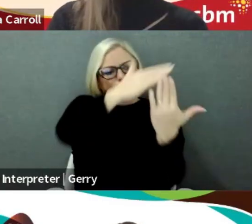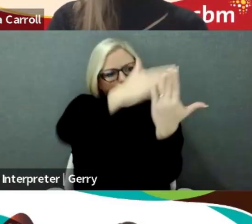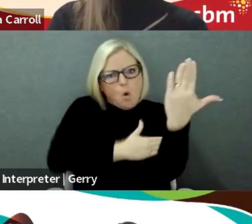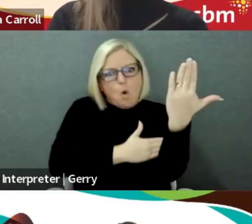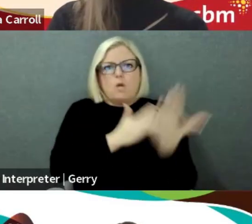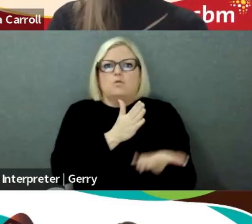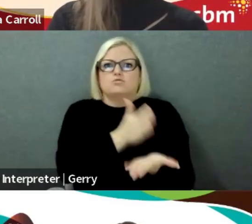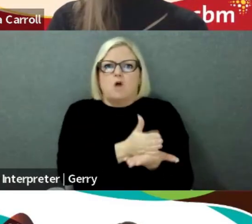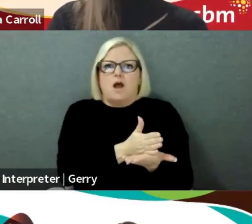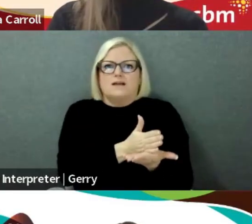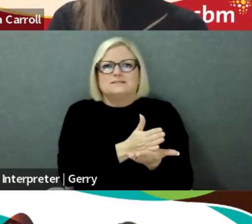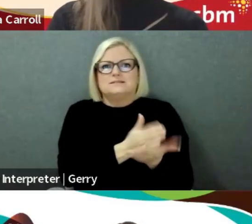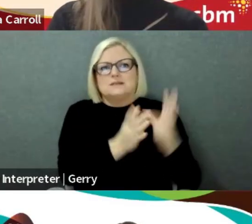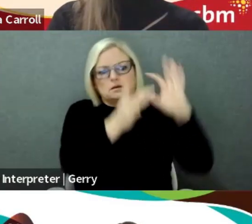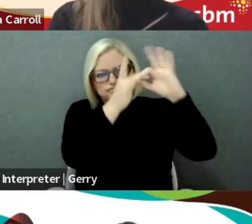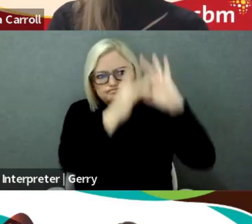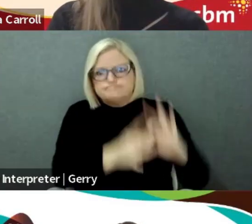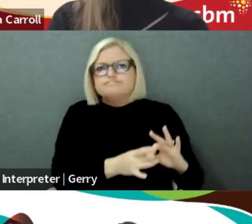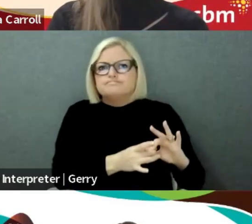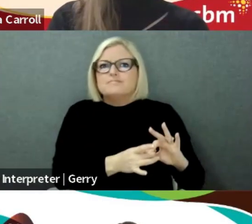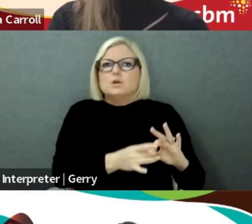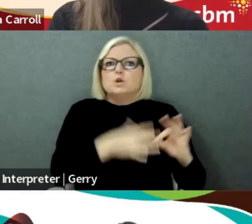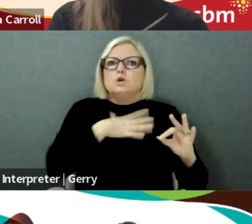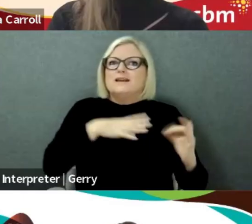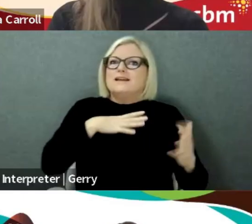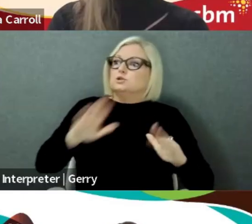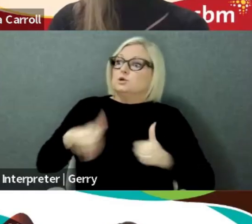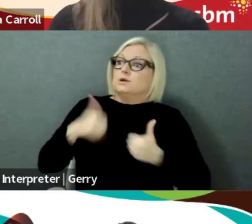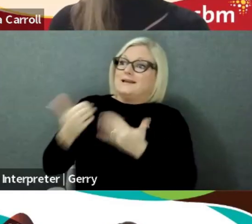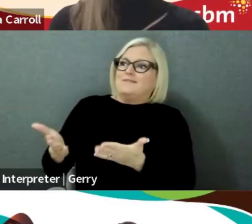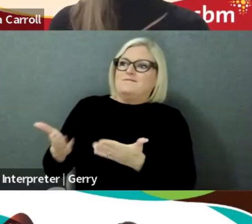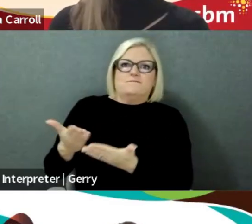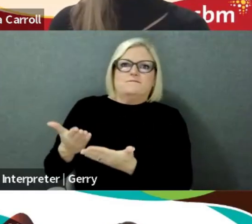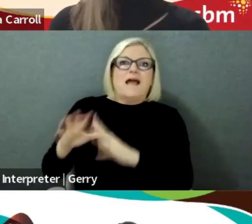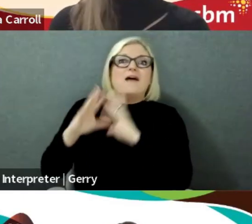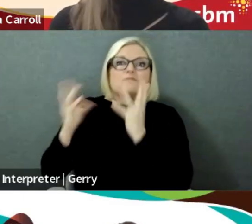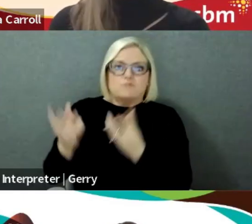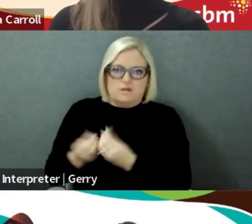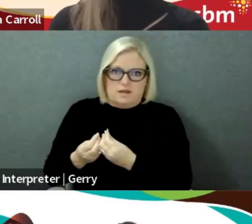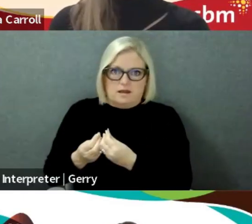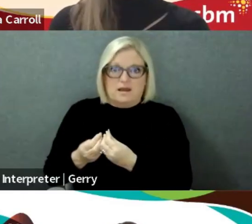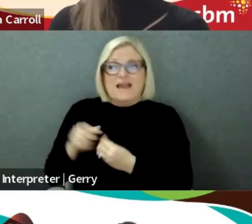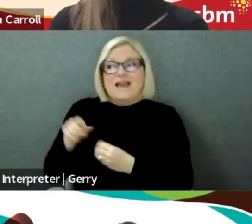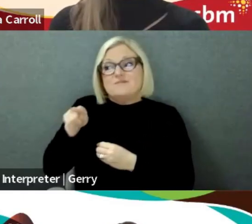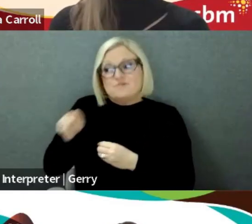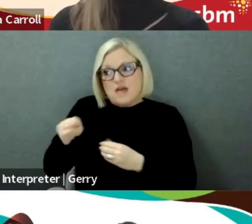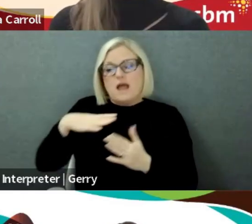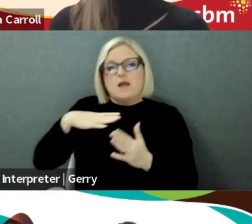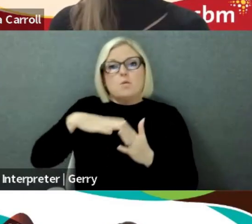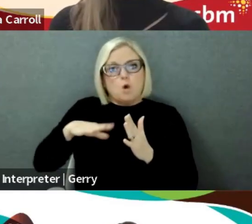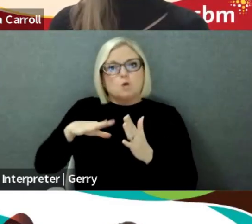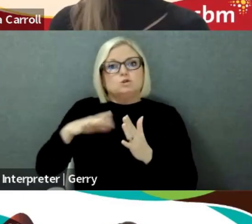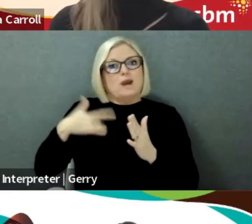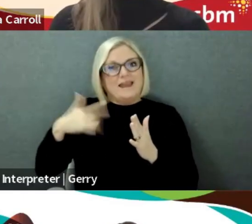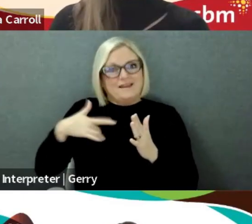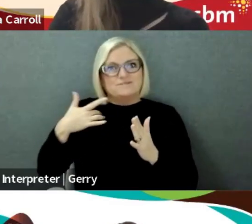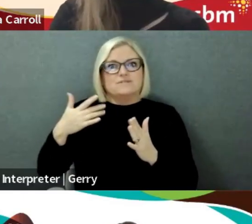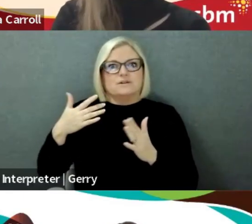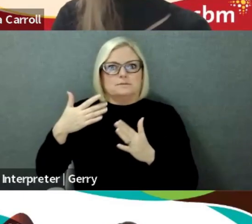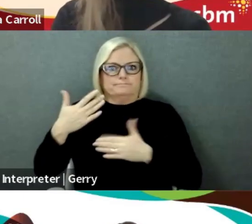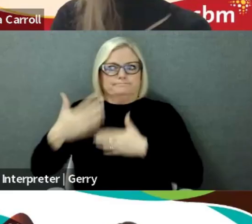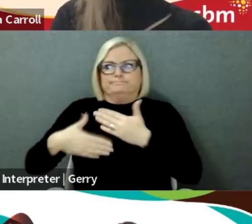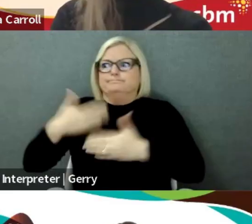together if people with psychosocial disabilities are to live with dignity, freedom, choice, safety, and